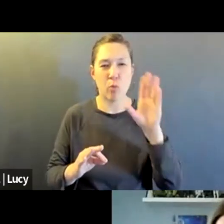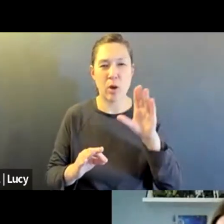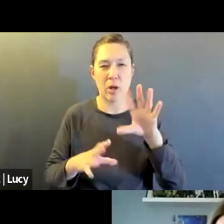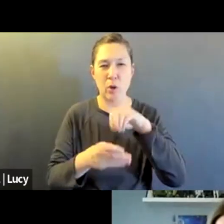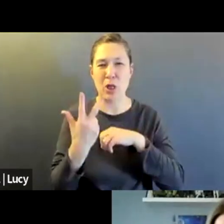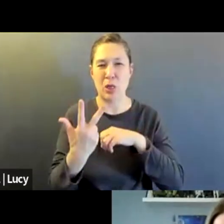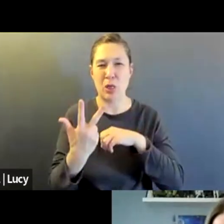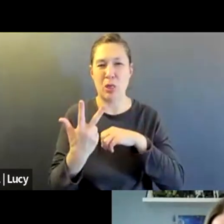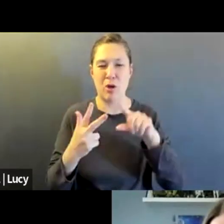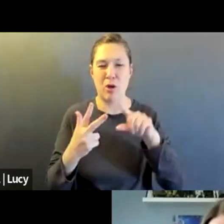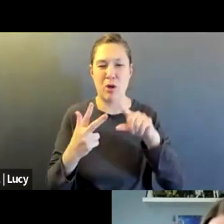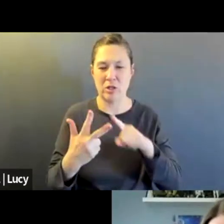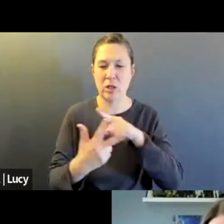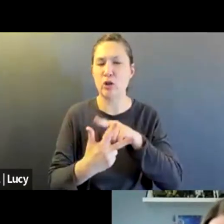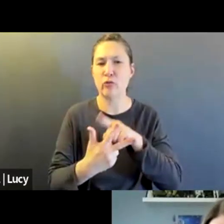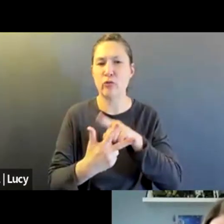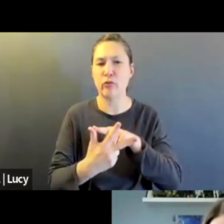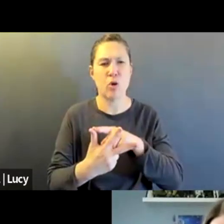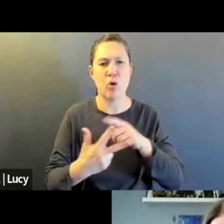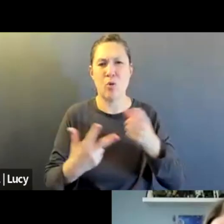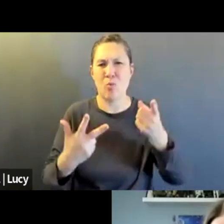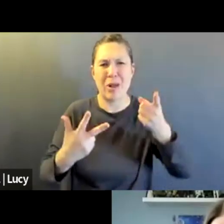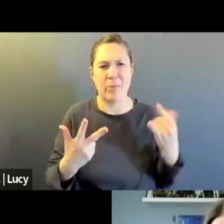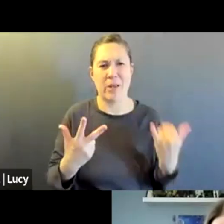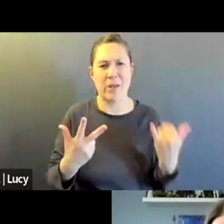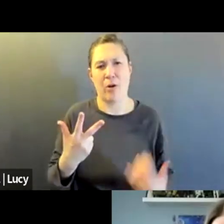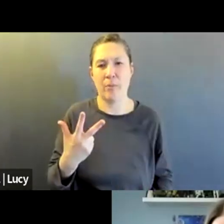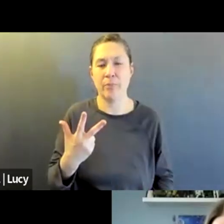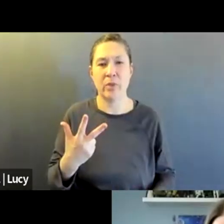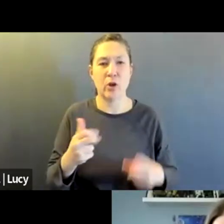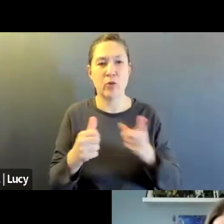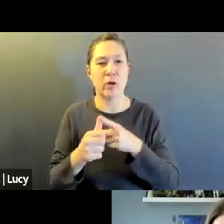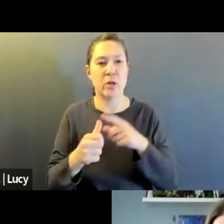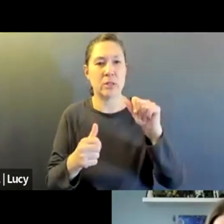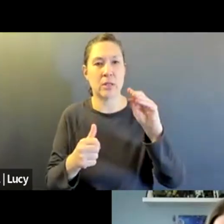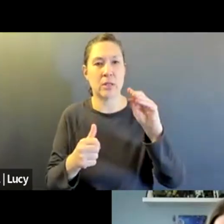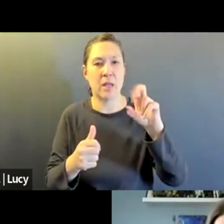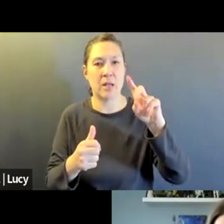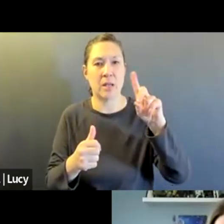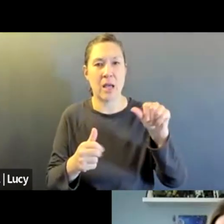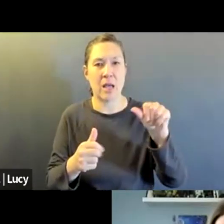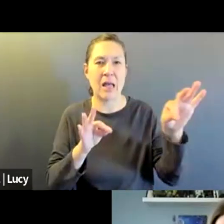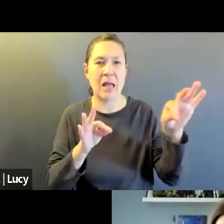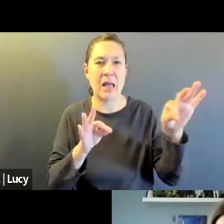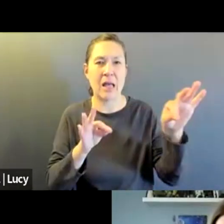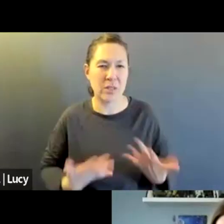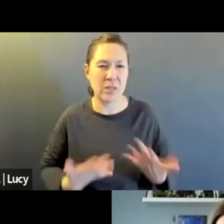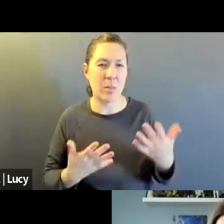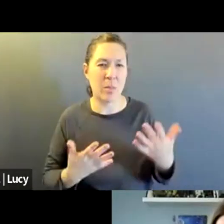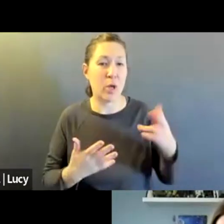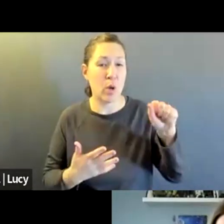is going on? And so we're going to start by having Amanda share with us what is going on with the U.S. Department